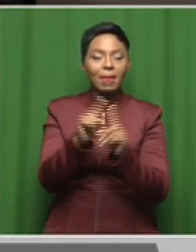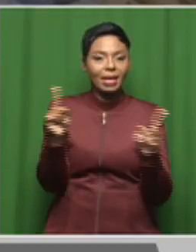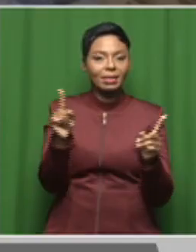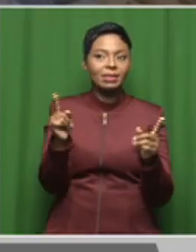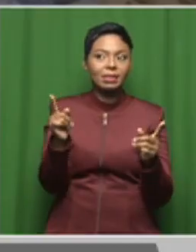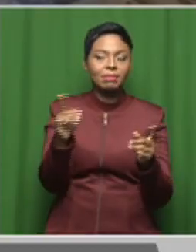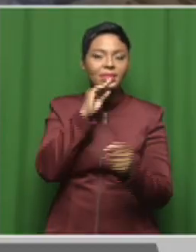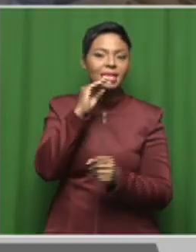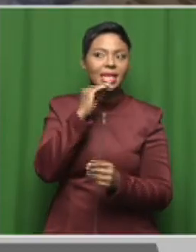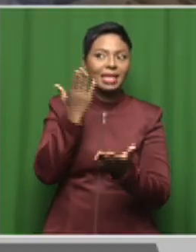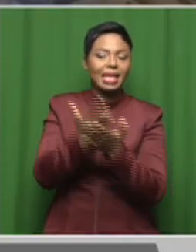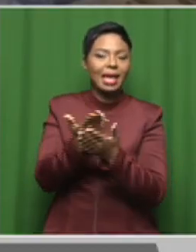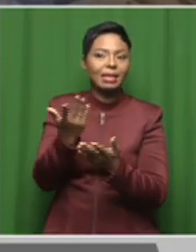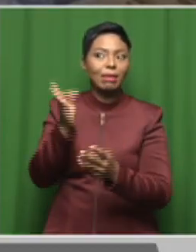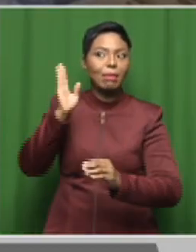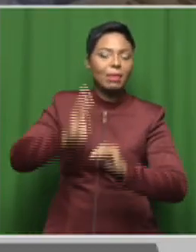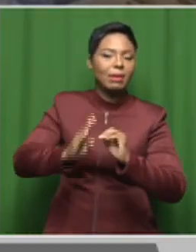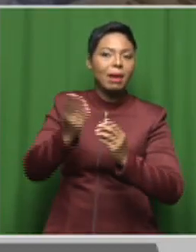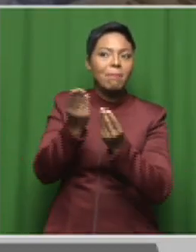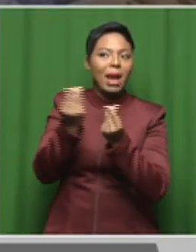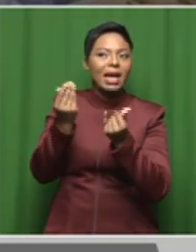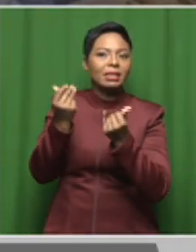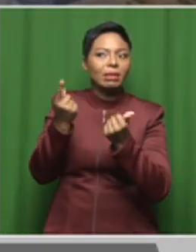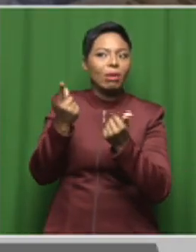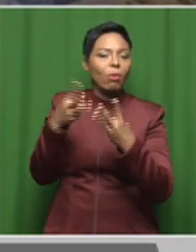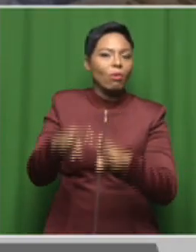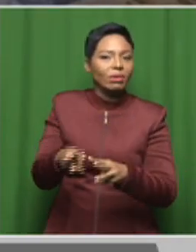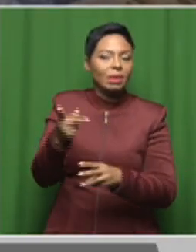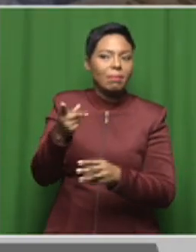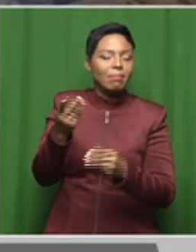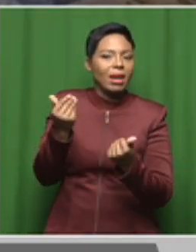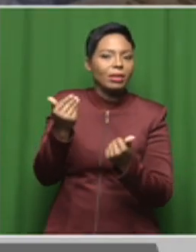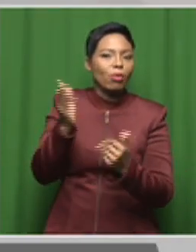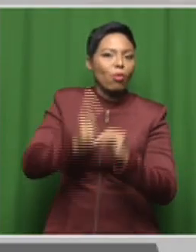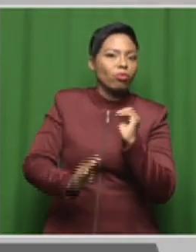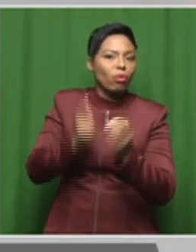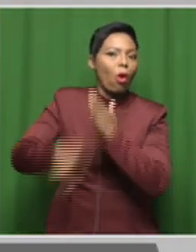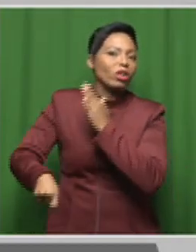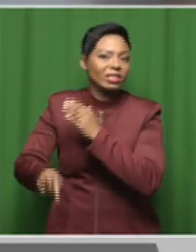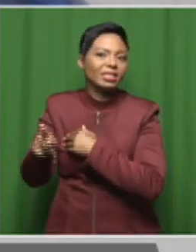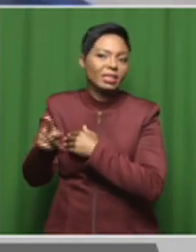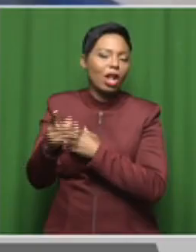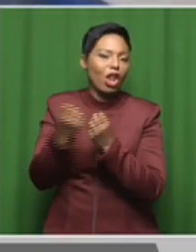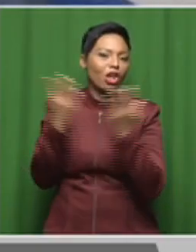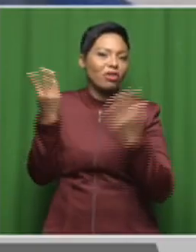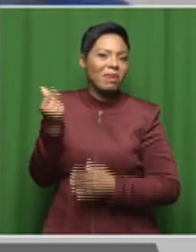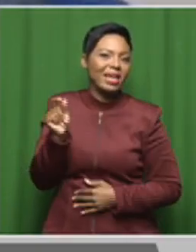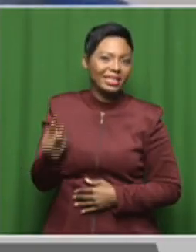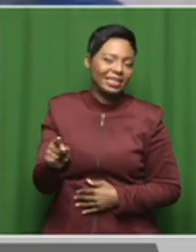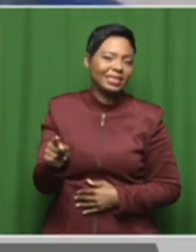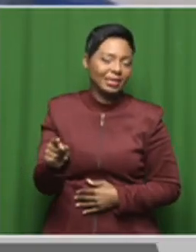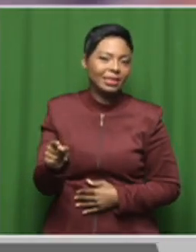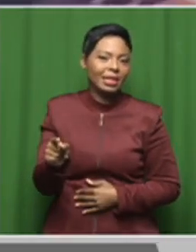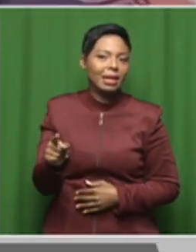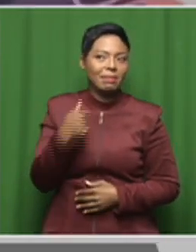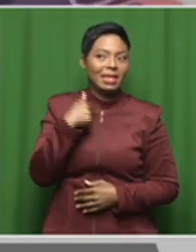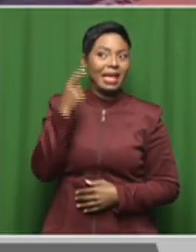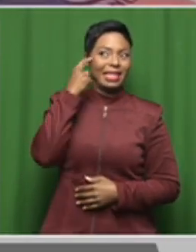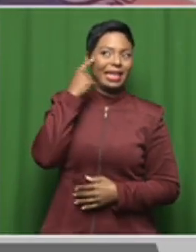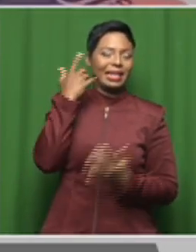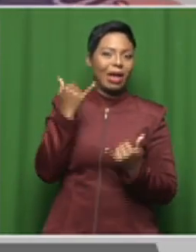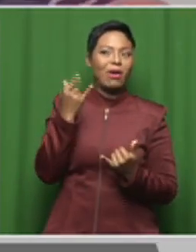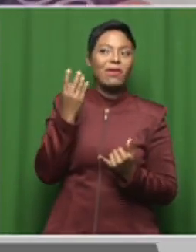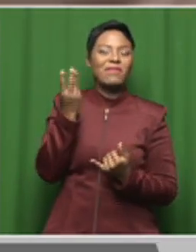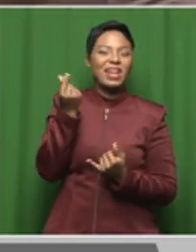lot of money, they have internal resources. I'm particularly concerned about the financial impact that this has